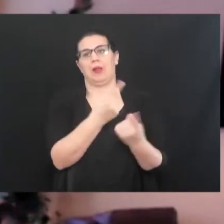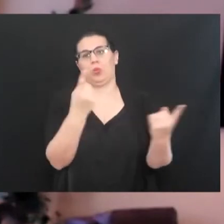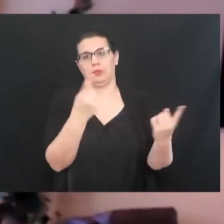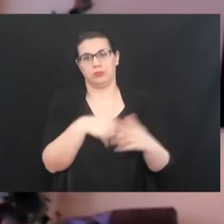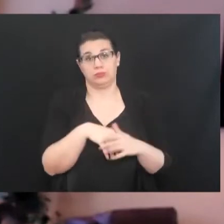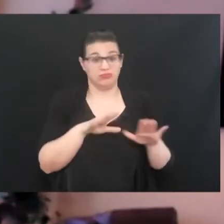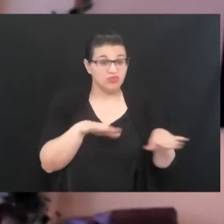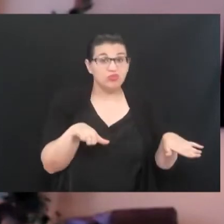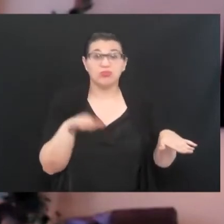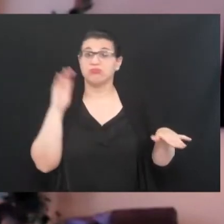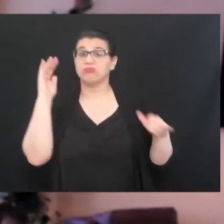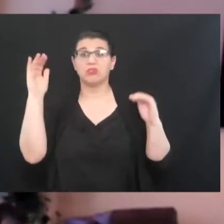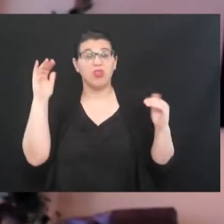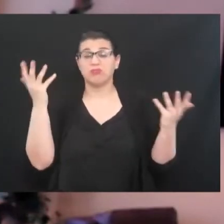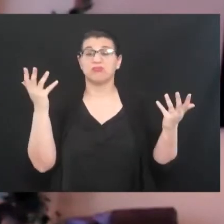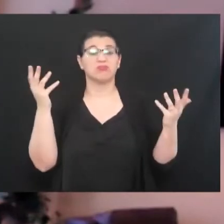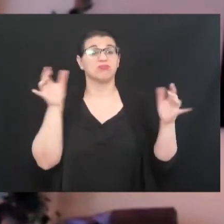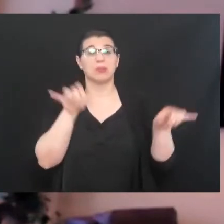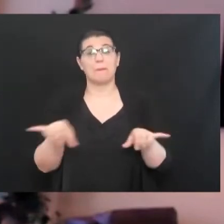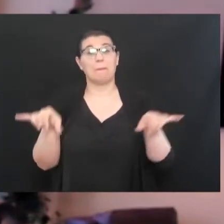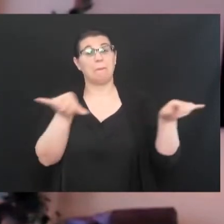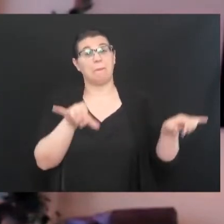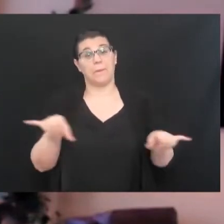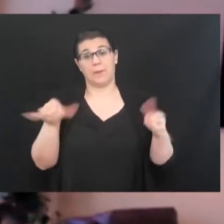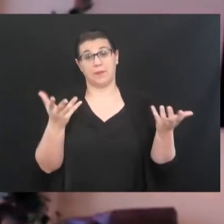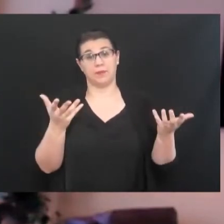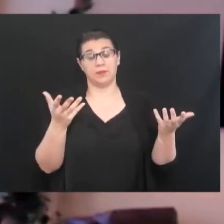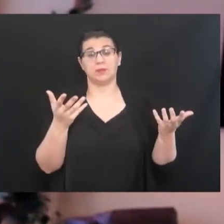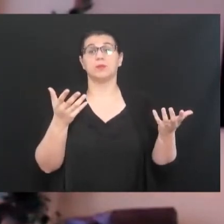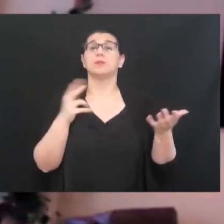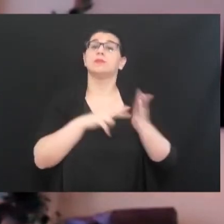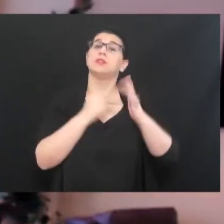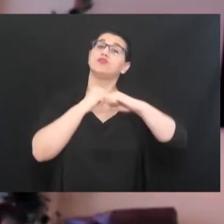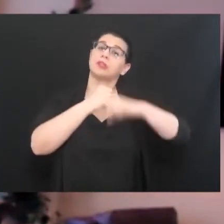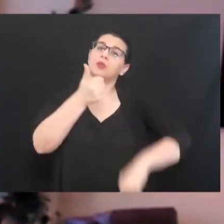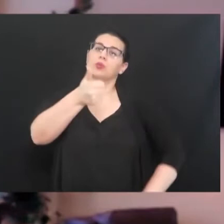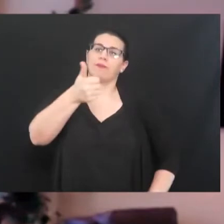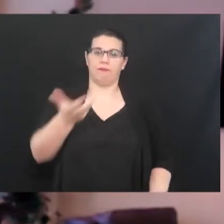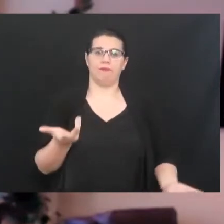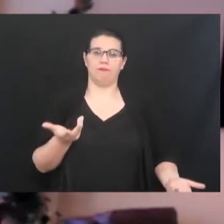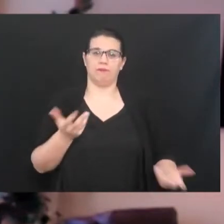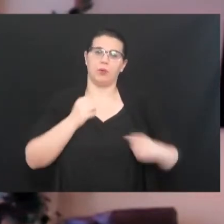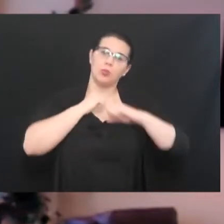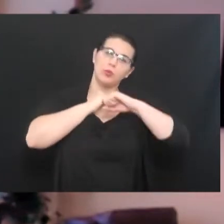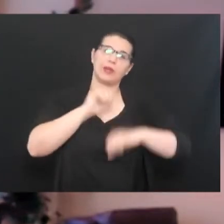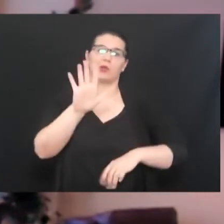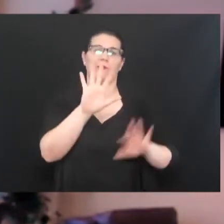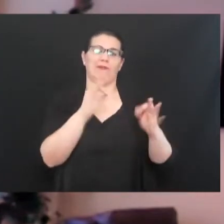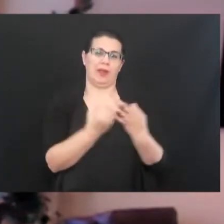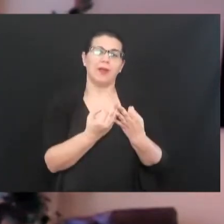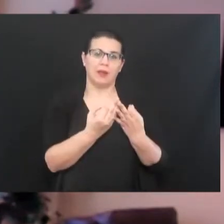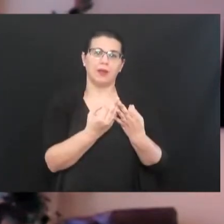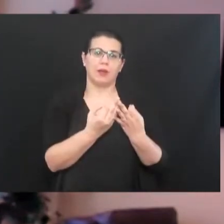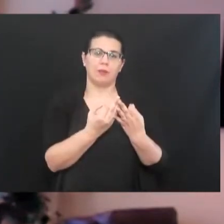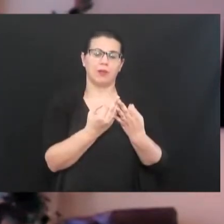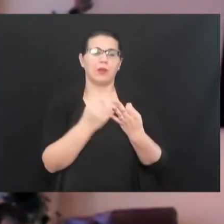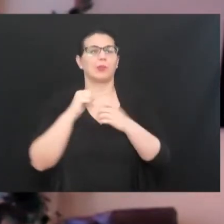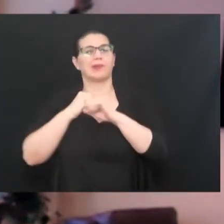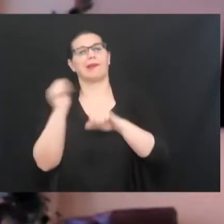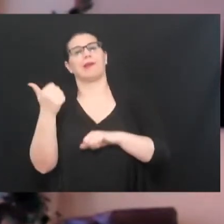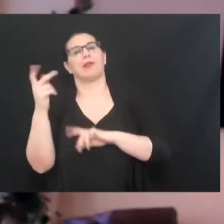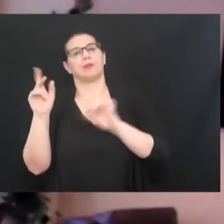adults. And so by protecting ourselves and protecting our families, we then protect other people. So I'd